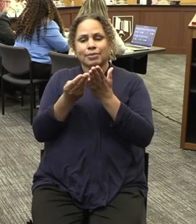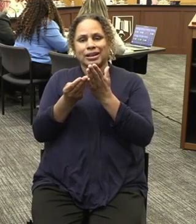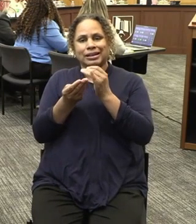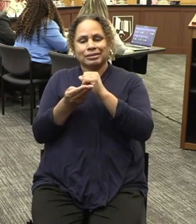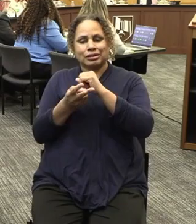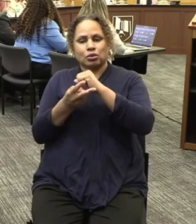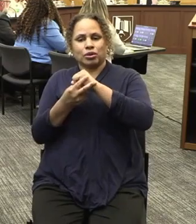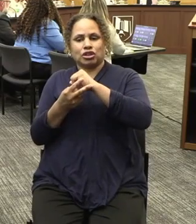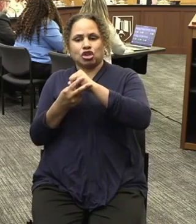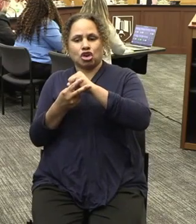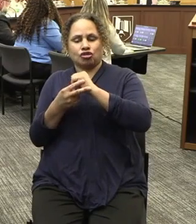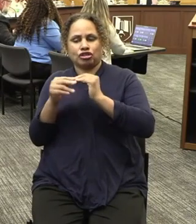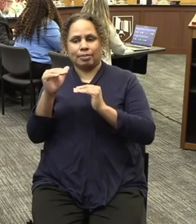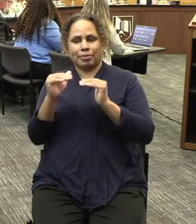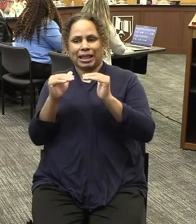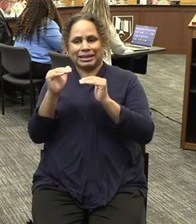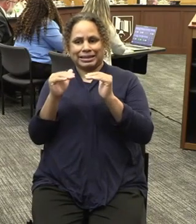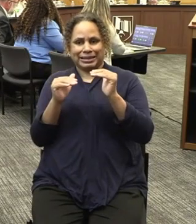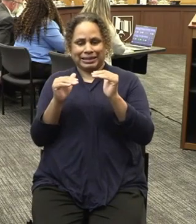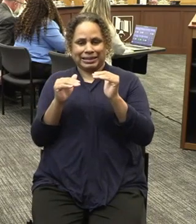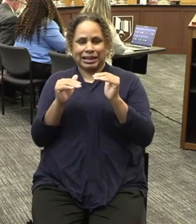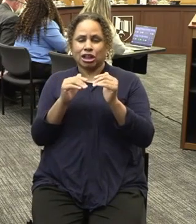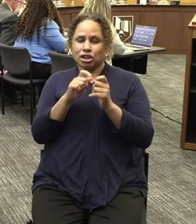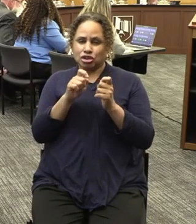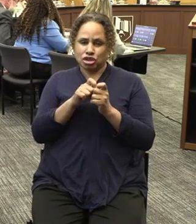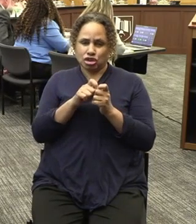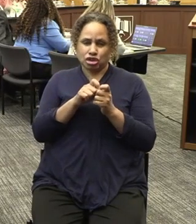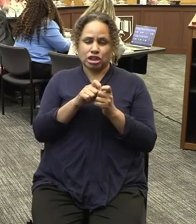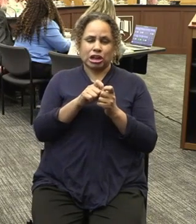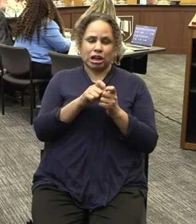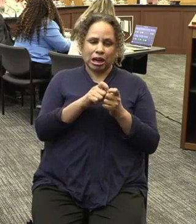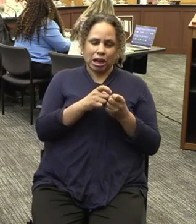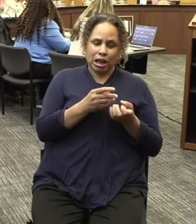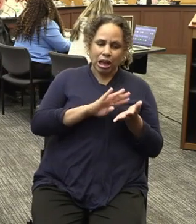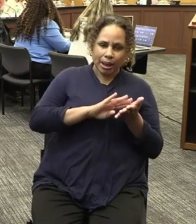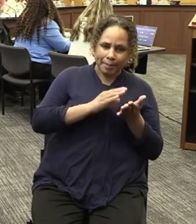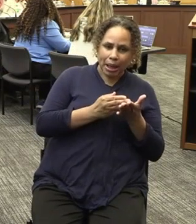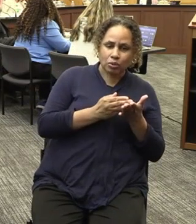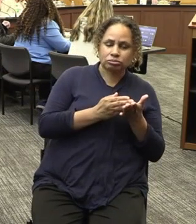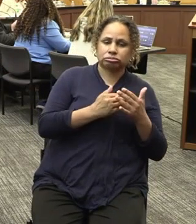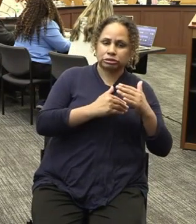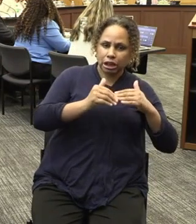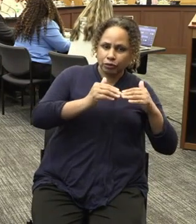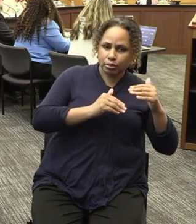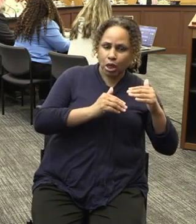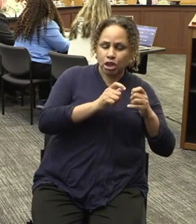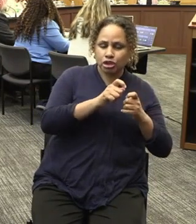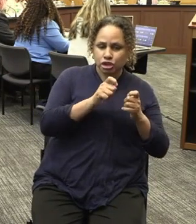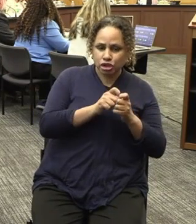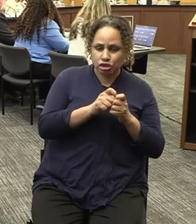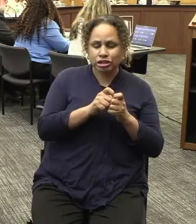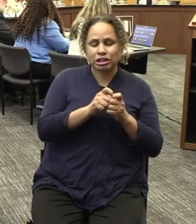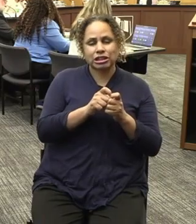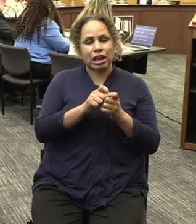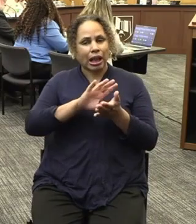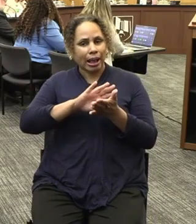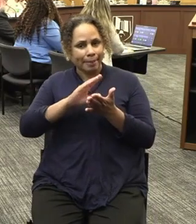certain amount that is comfortable. There's a certain amount that's required by, common accounting